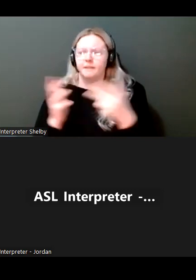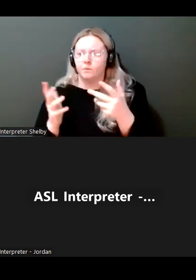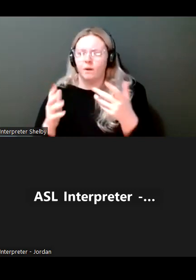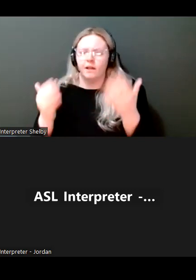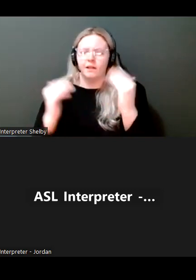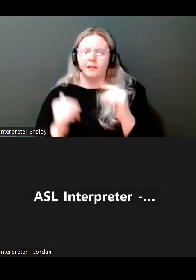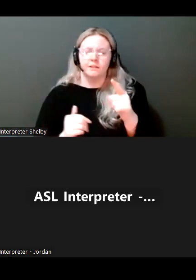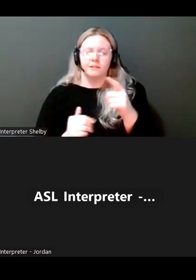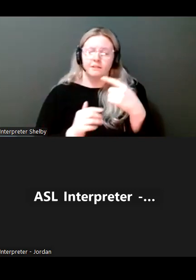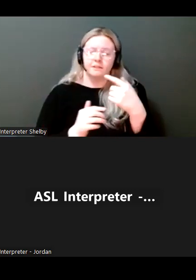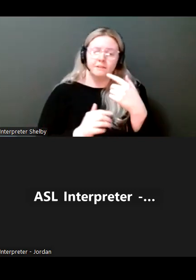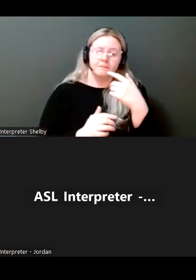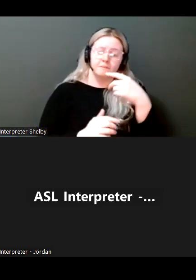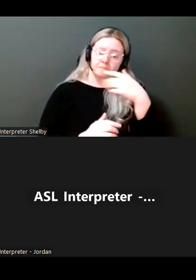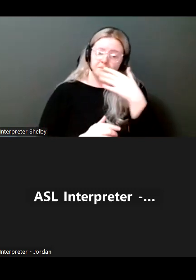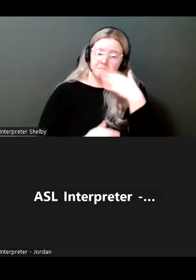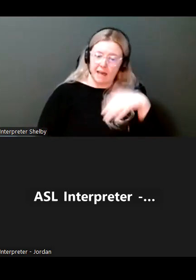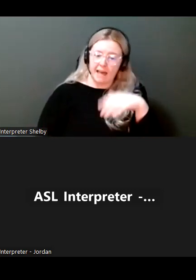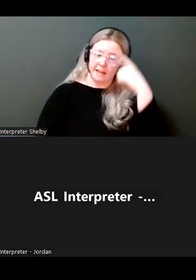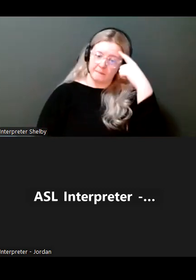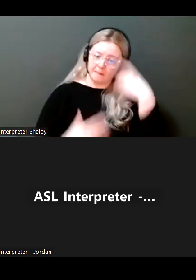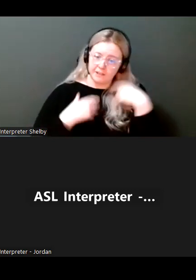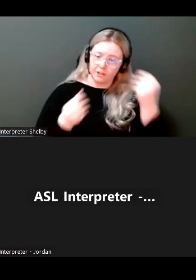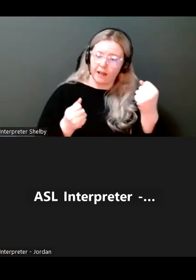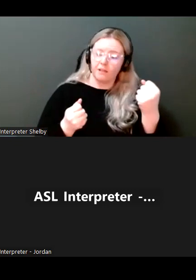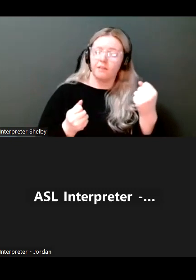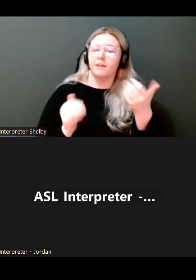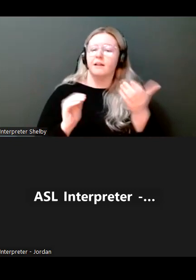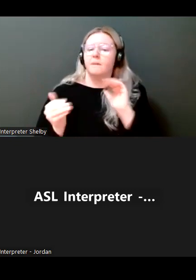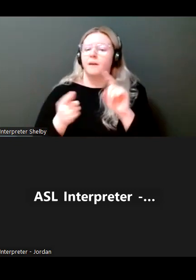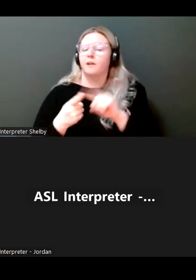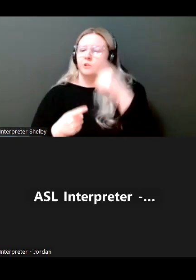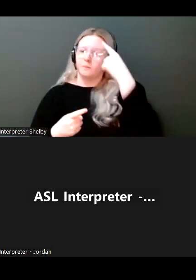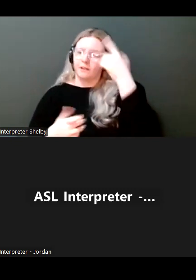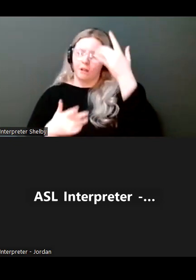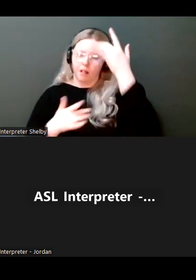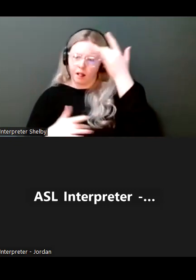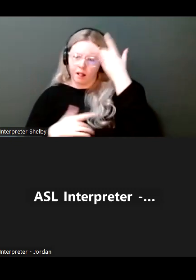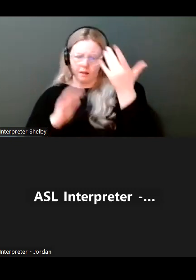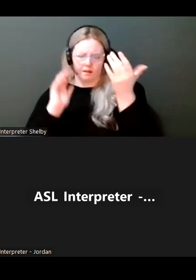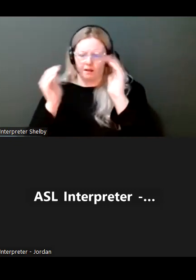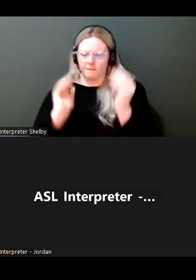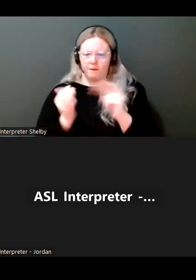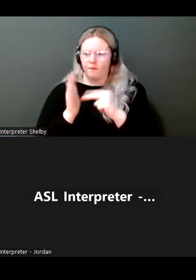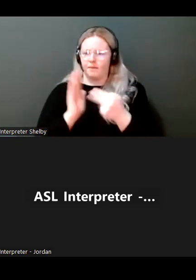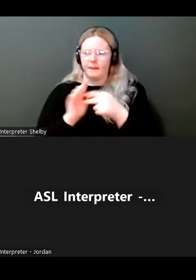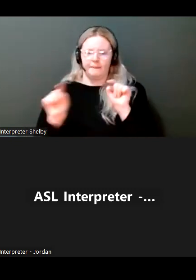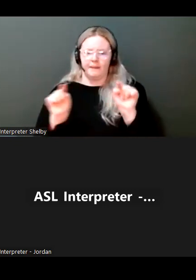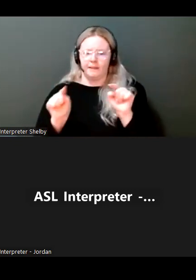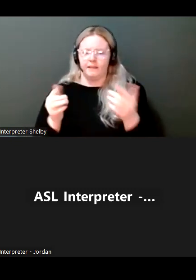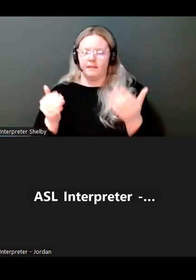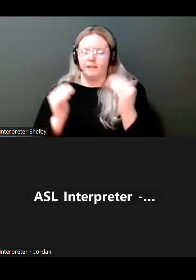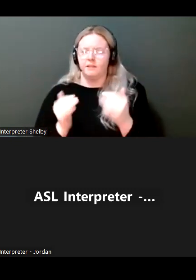like versus mental illness? Because there are some similarities, but there are also some differences. And then we're going to look at some of the factors that can impact our